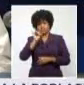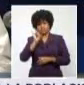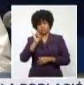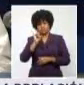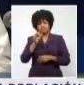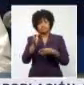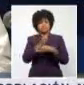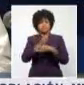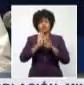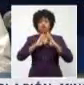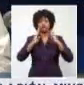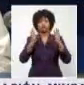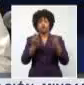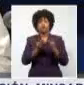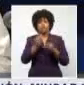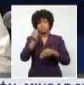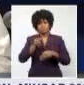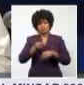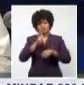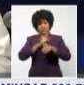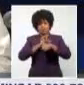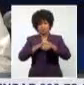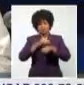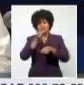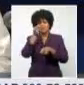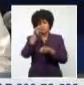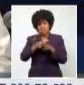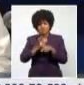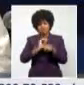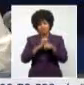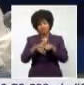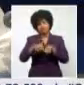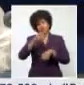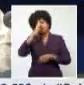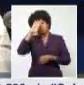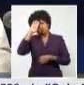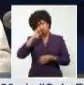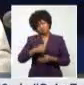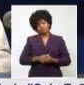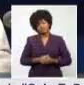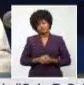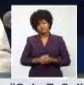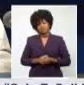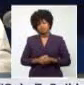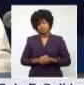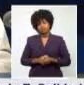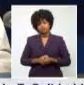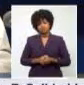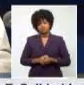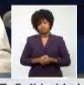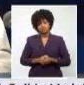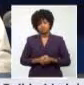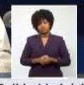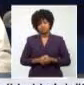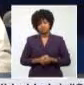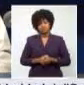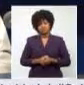third, or fourth test are not included in those figures.